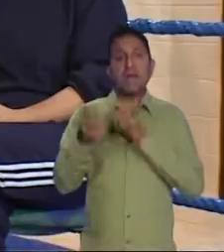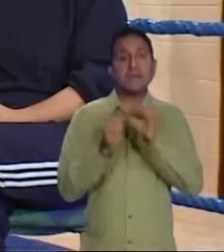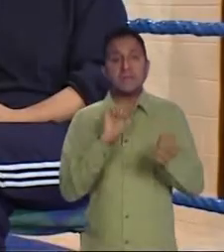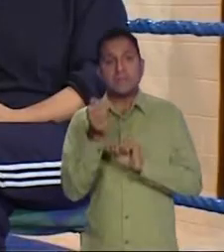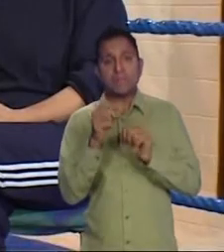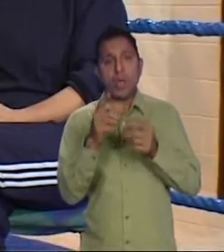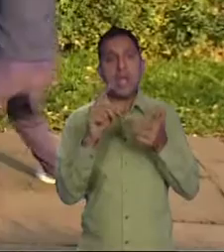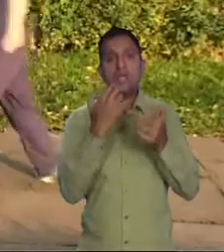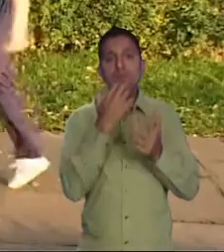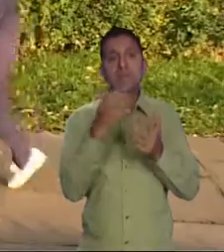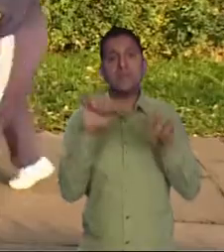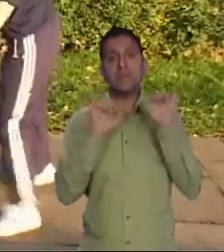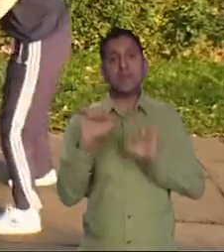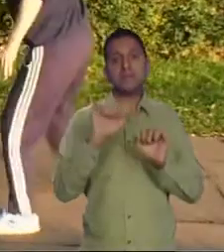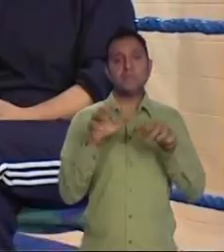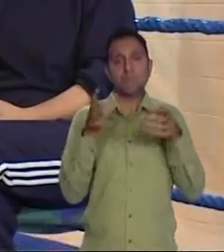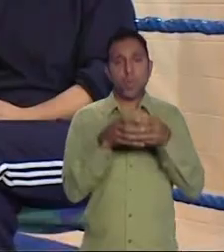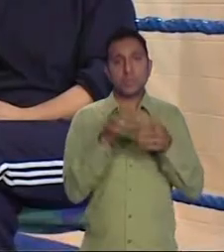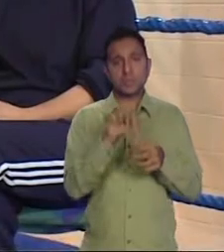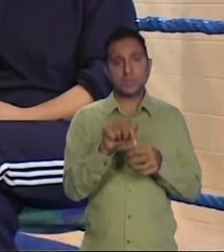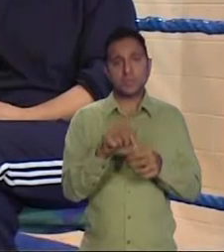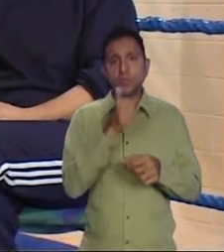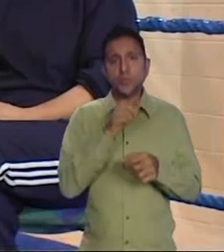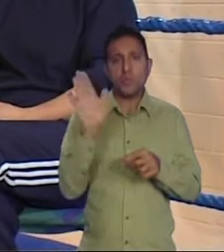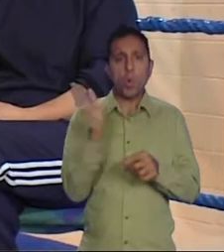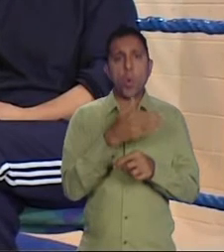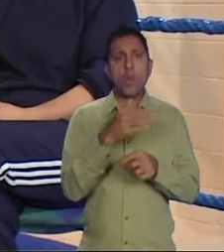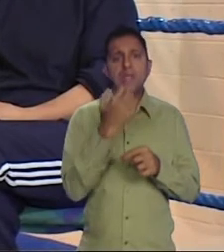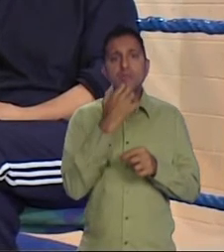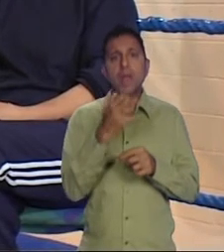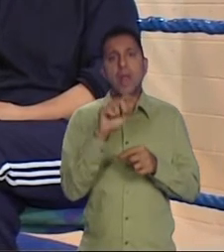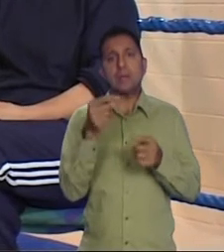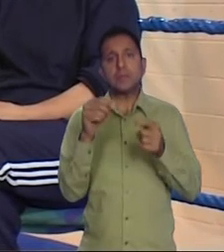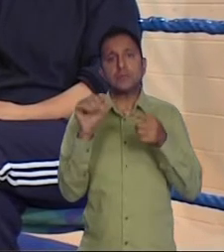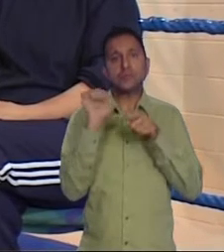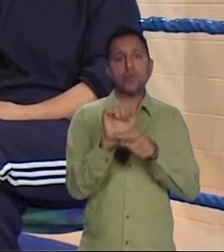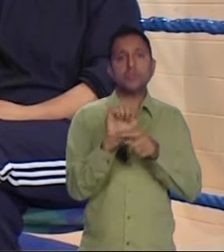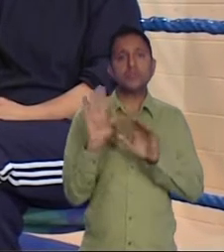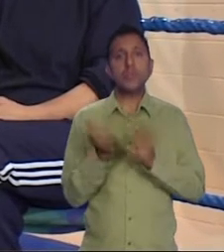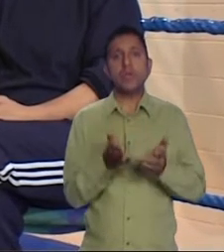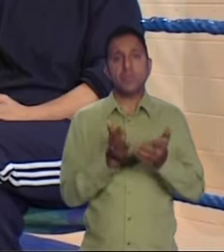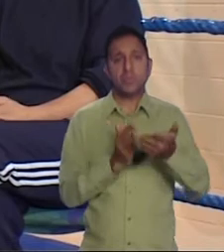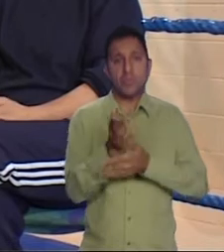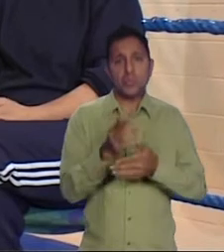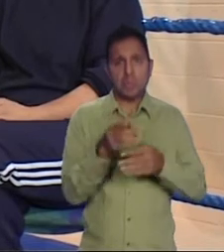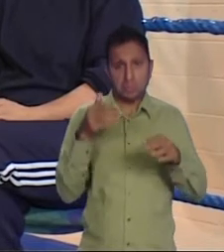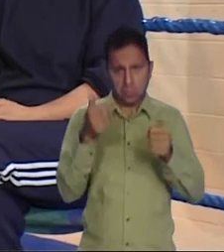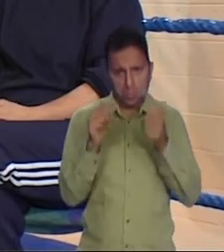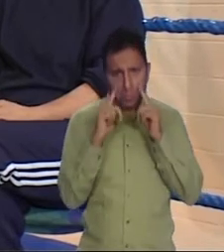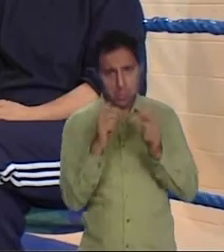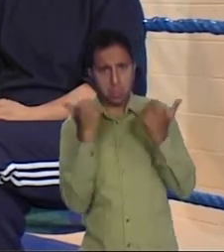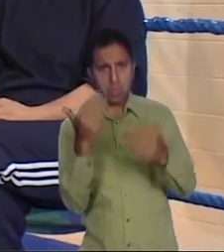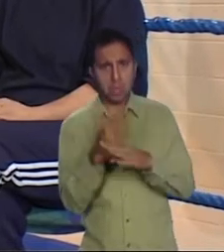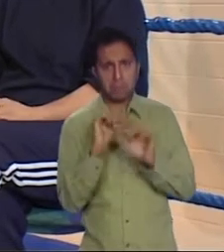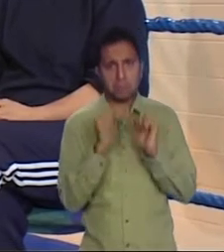their security services. And because it is so effective and proven to work, it's been adopted by some 100 law enforcement